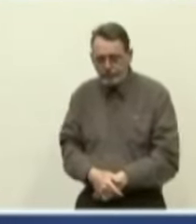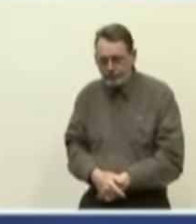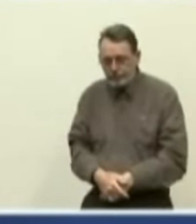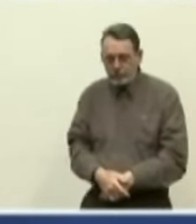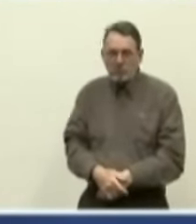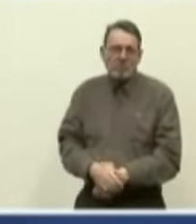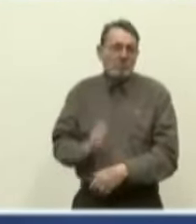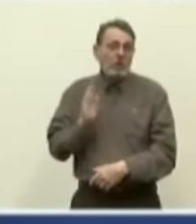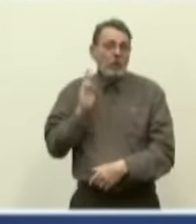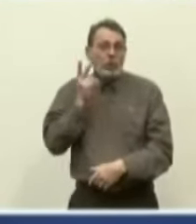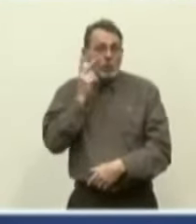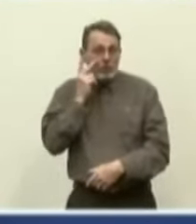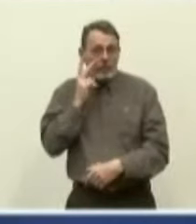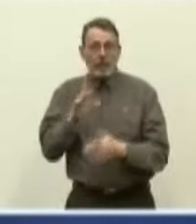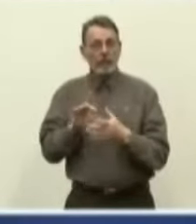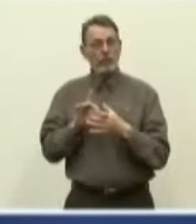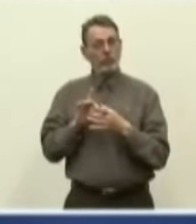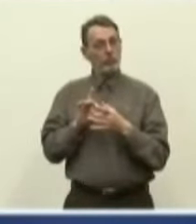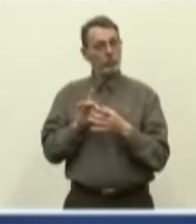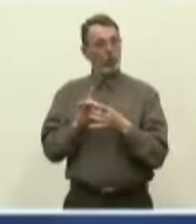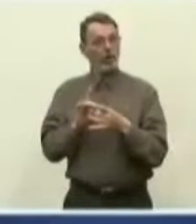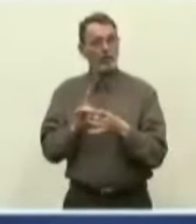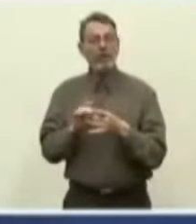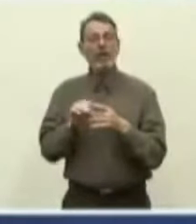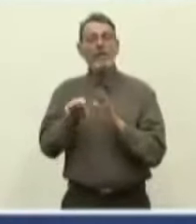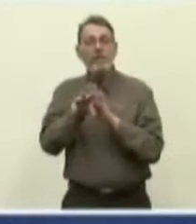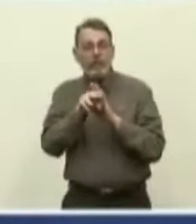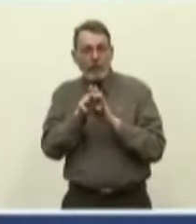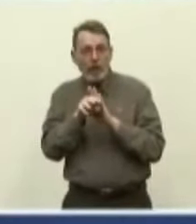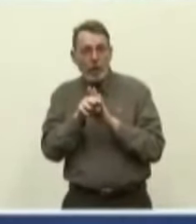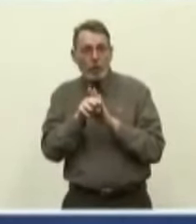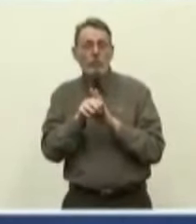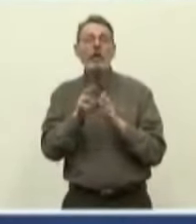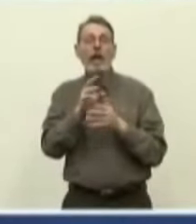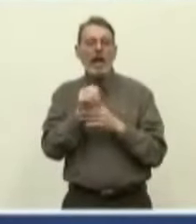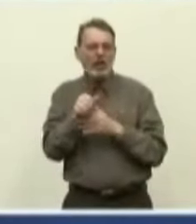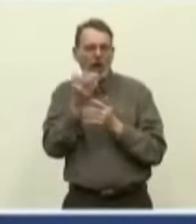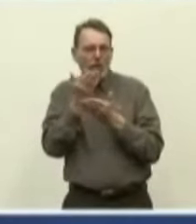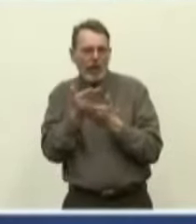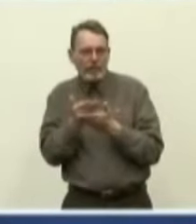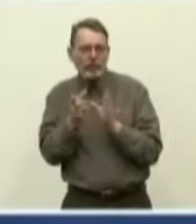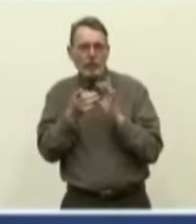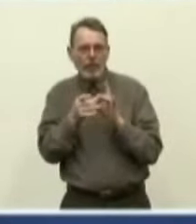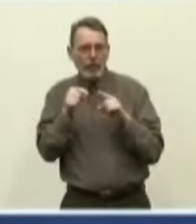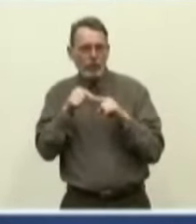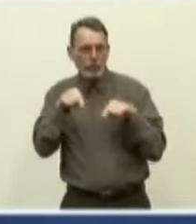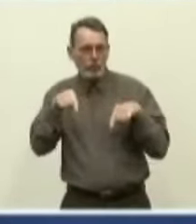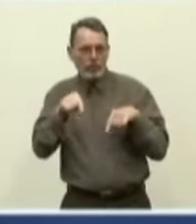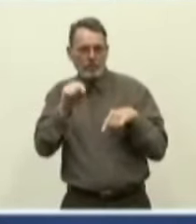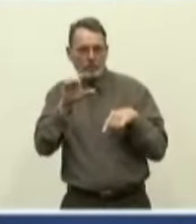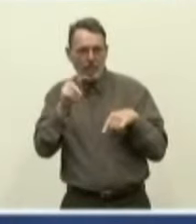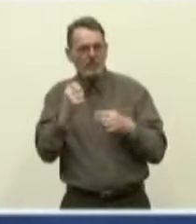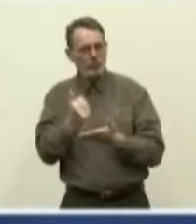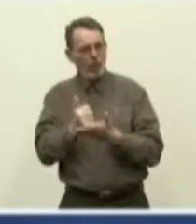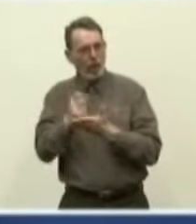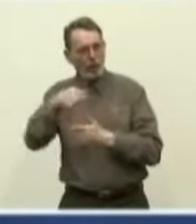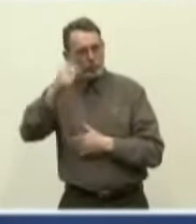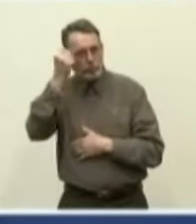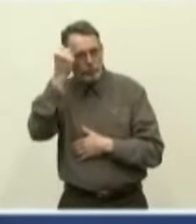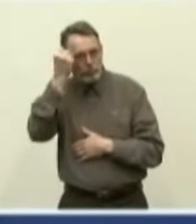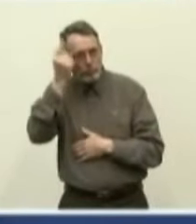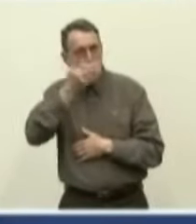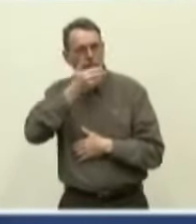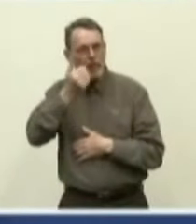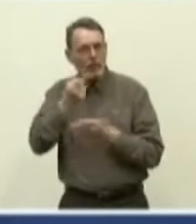You're about to see relevant video footage and learn about other evidence related to this case, so you can have a better understanding of what